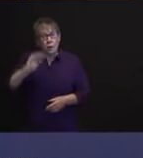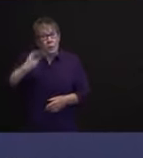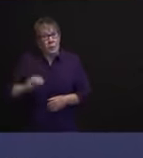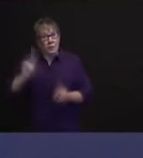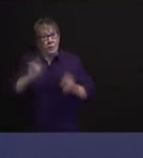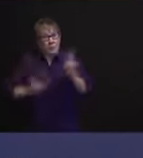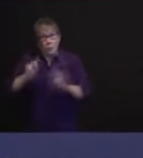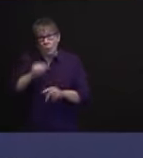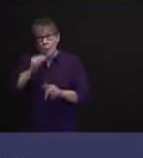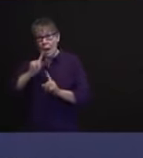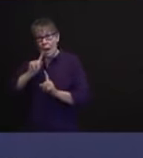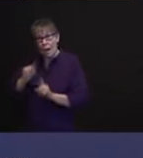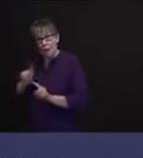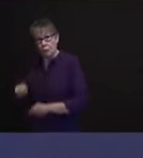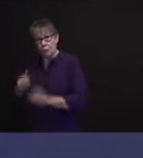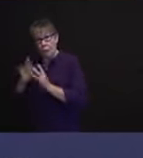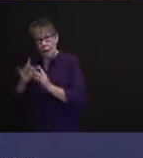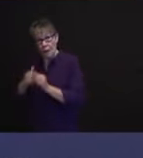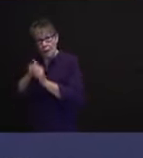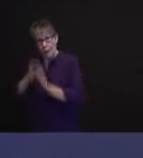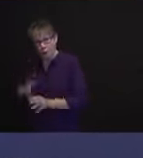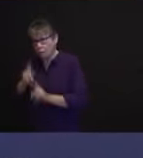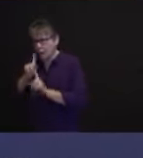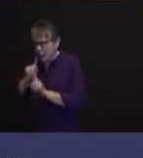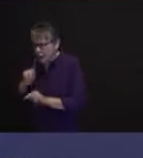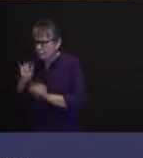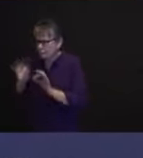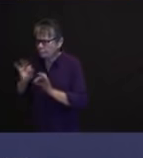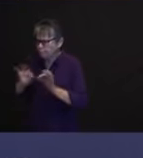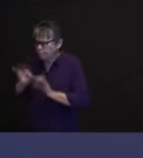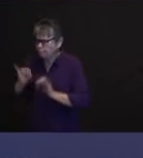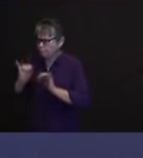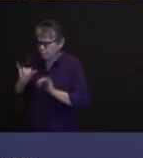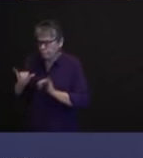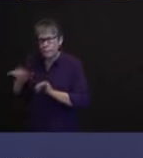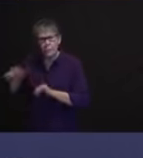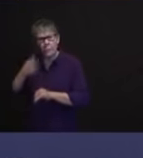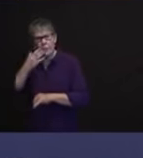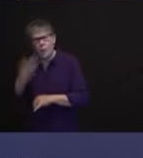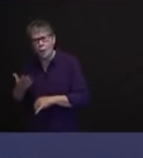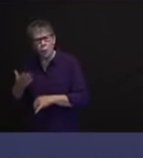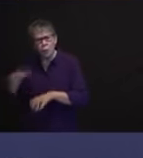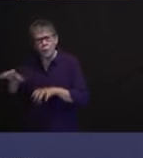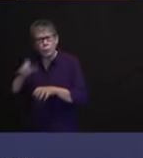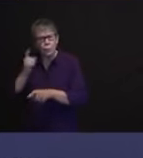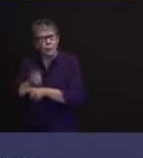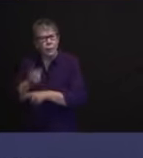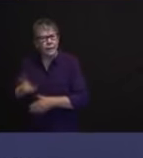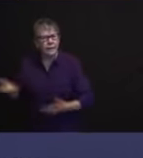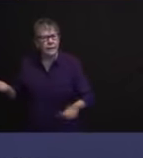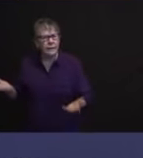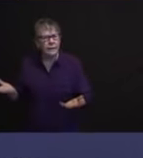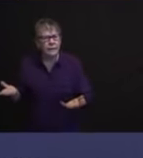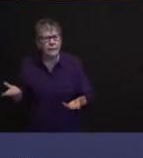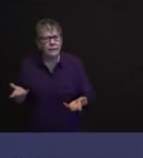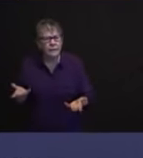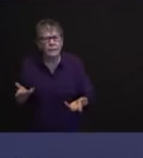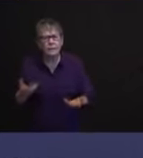would really like to have, but the good news is, and Ed can get into this, we have a lot of different data points. So I'm more